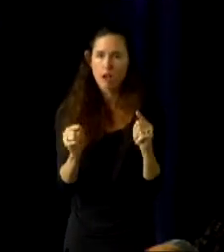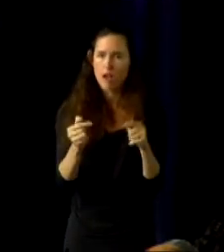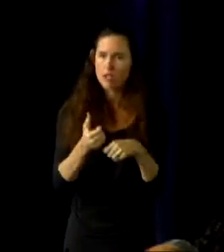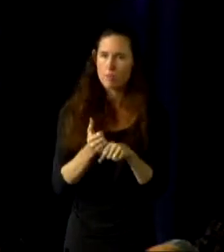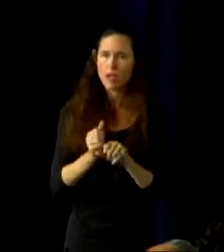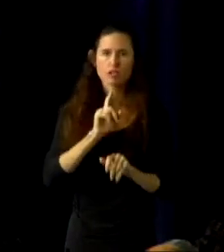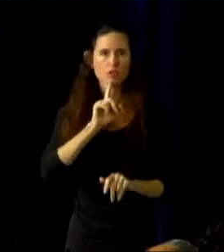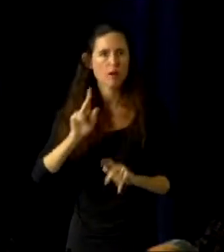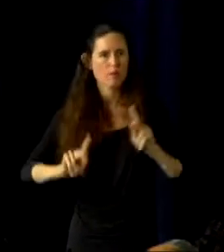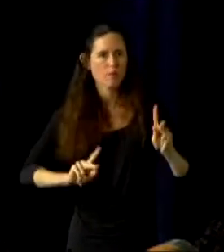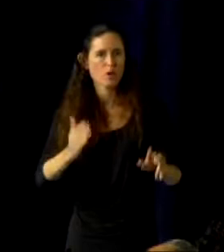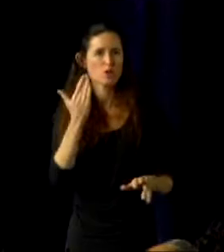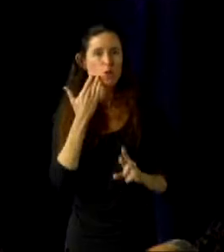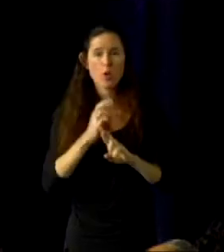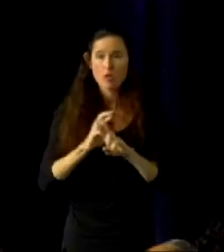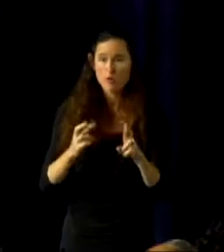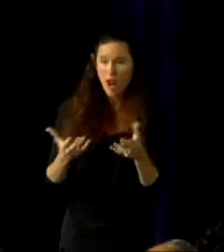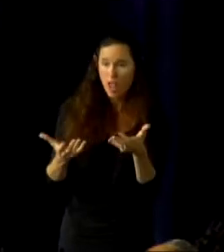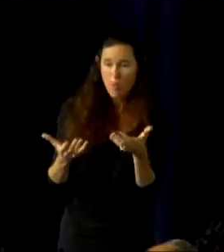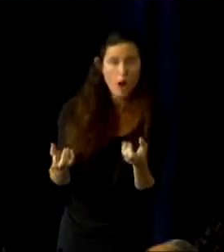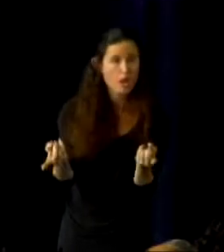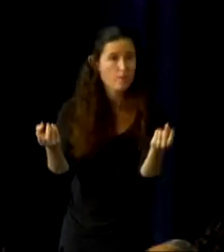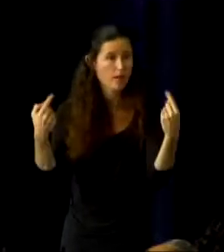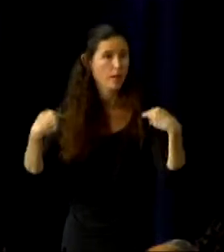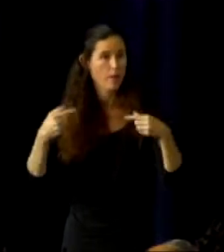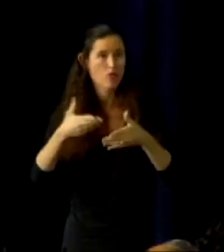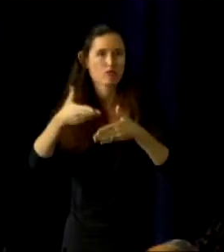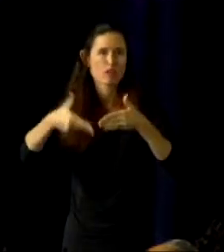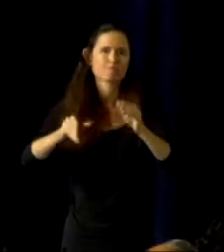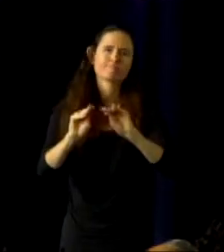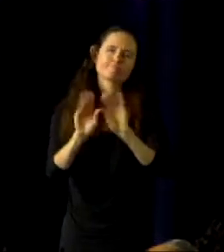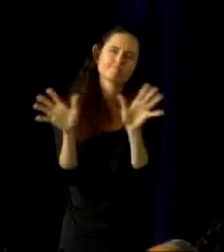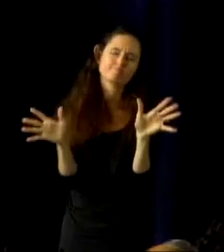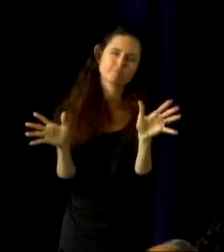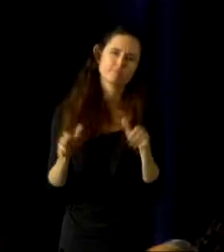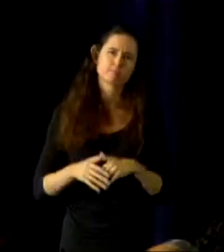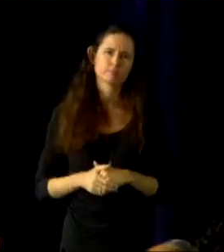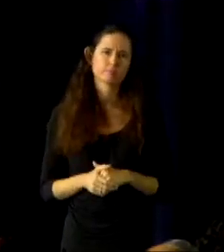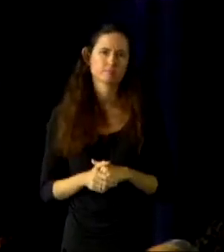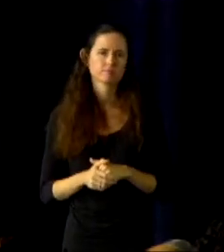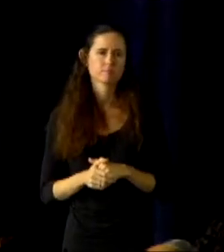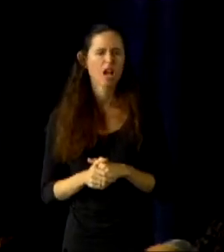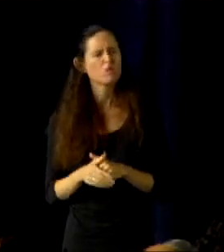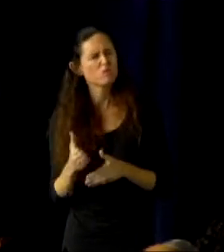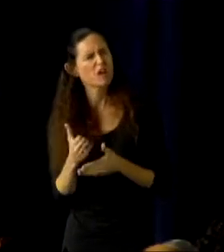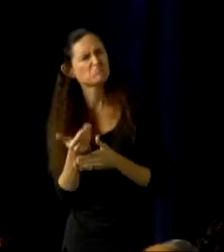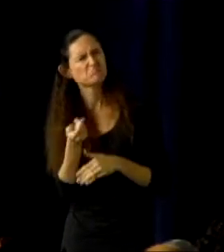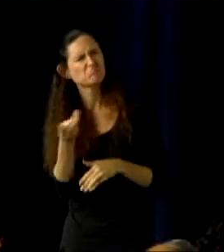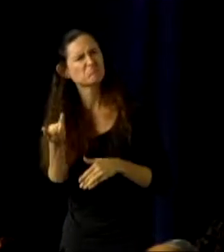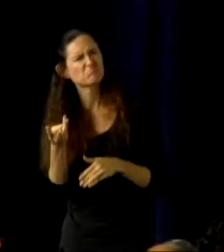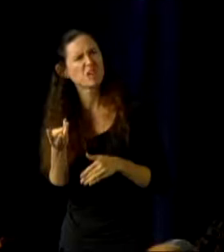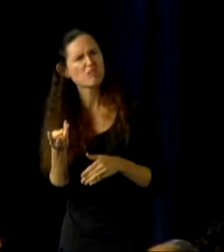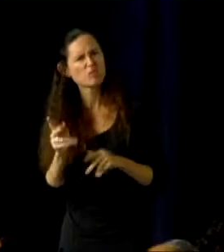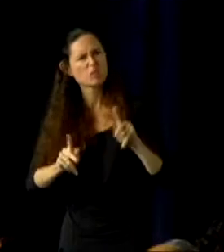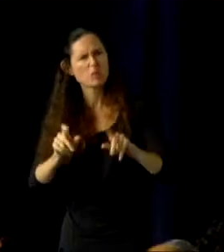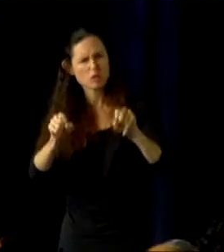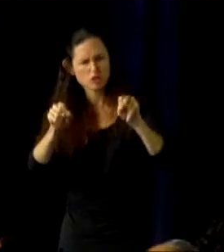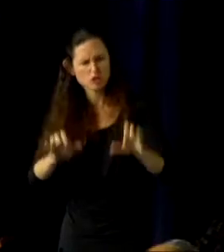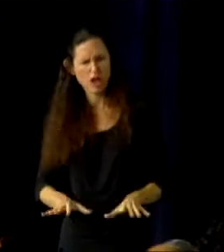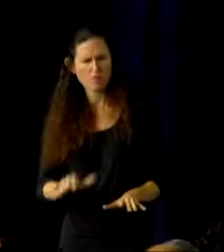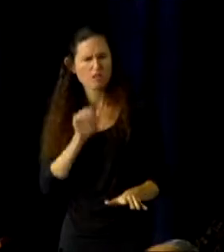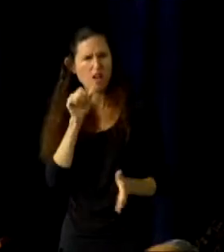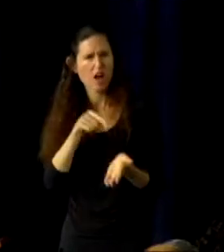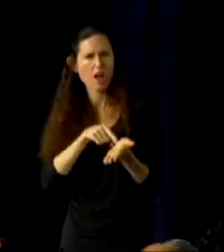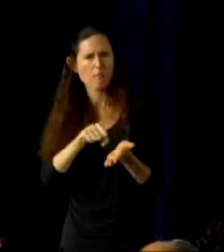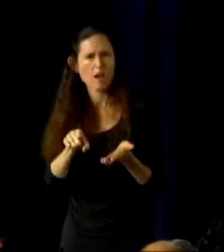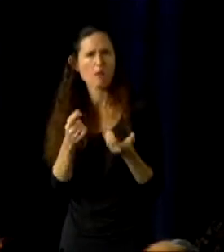ready and wanting them to come, and the results are speaking for themselves. Now, we've had some drops because of non-payment. We will try to chase those down